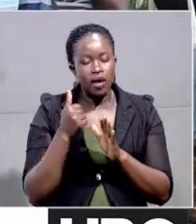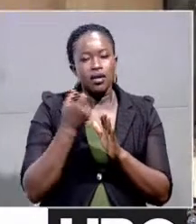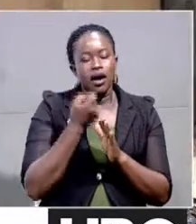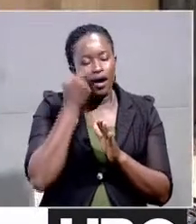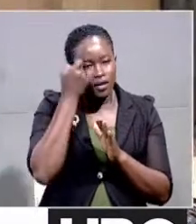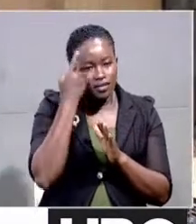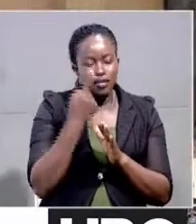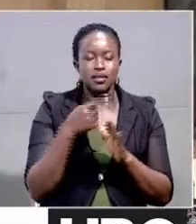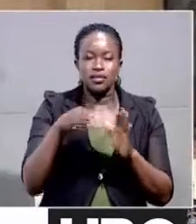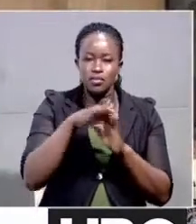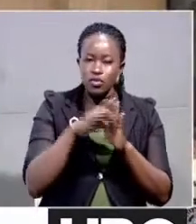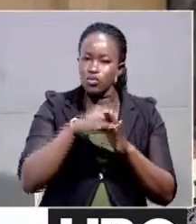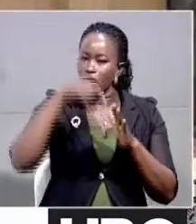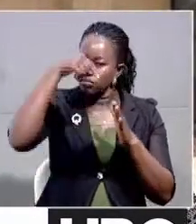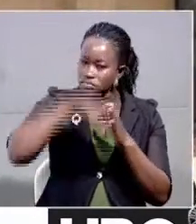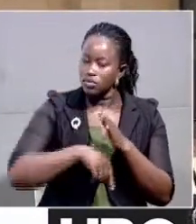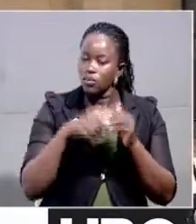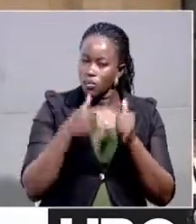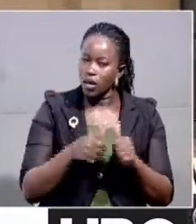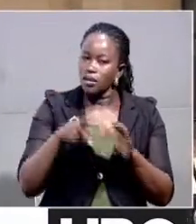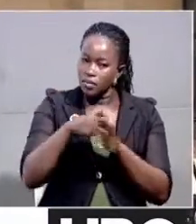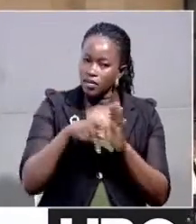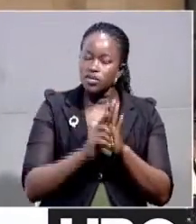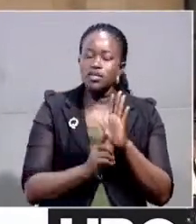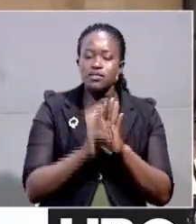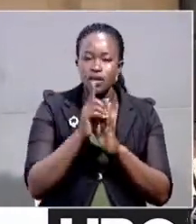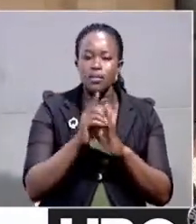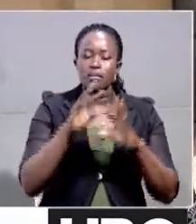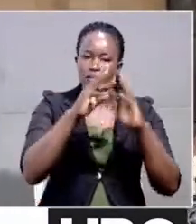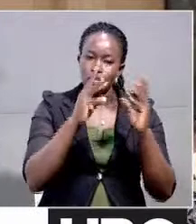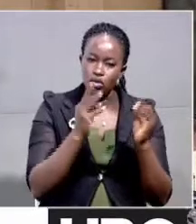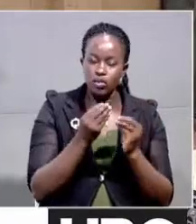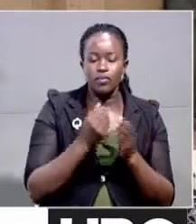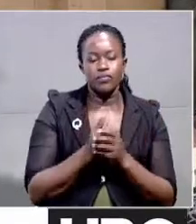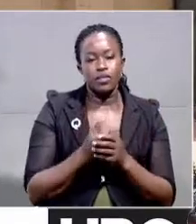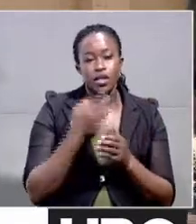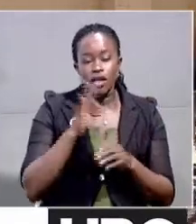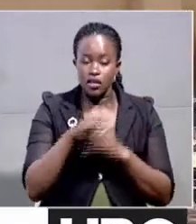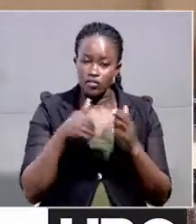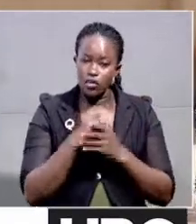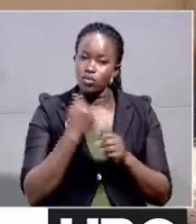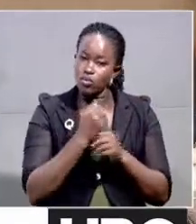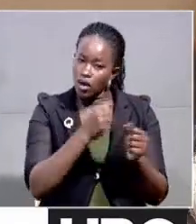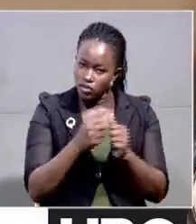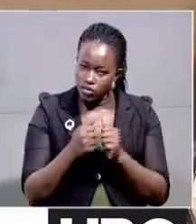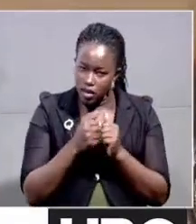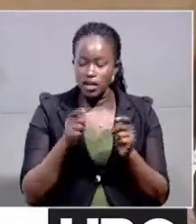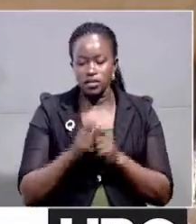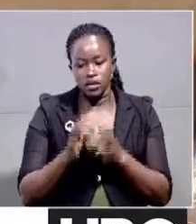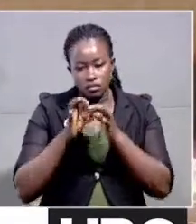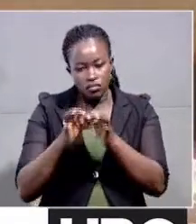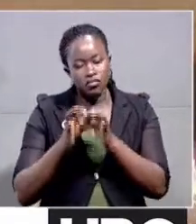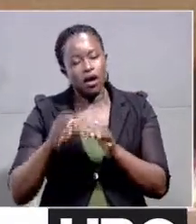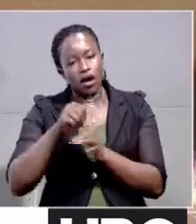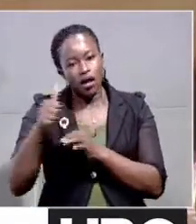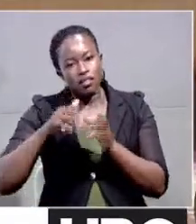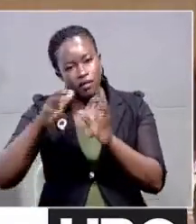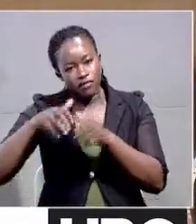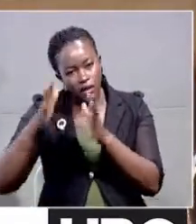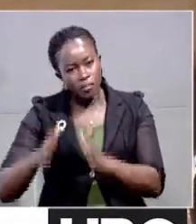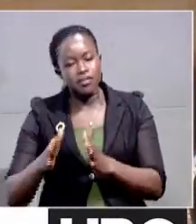development model. We muba mwegas, ubanga mwina enkola gana, nabali miba nabala, musobodo kutuka